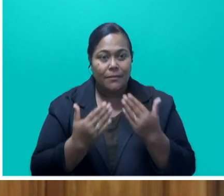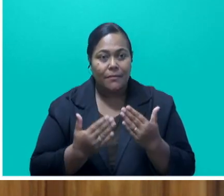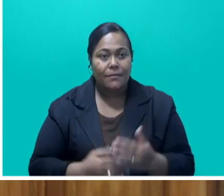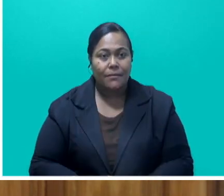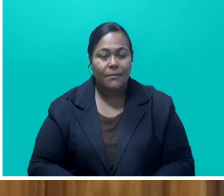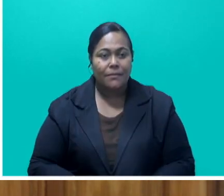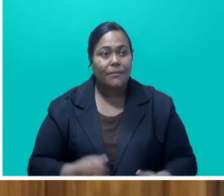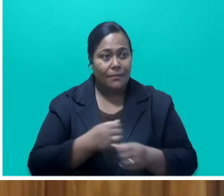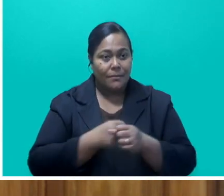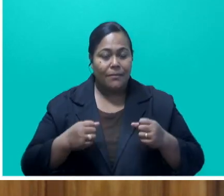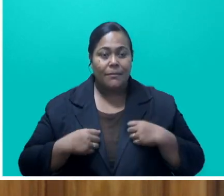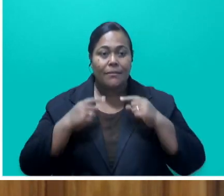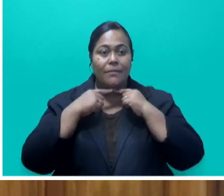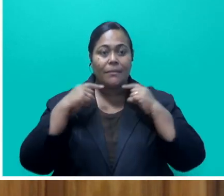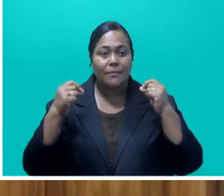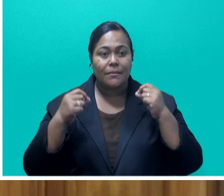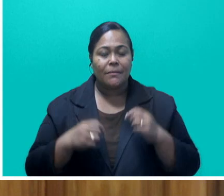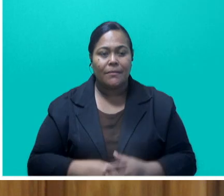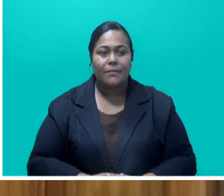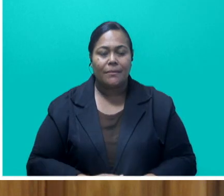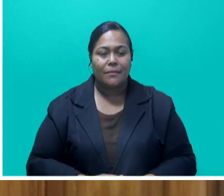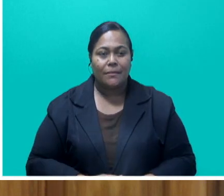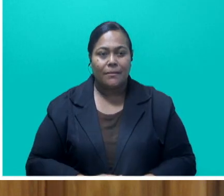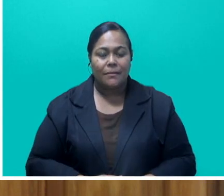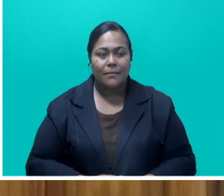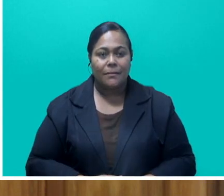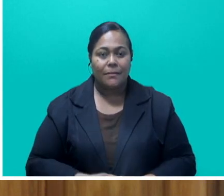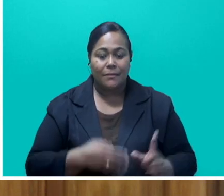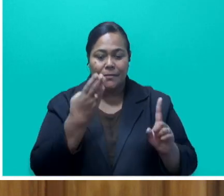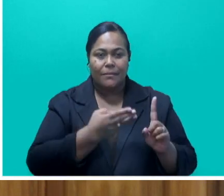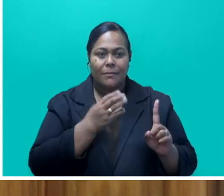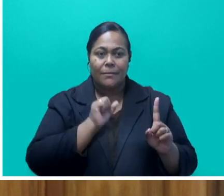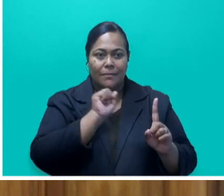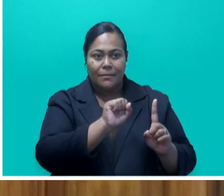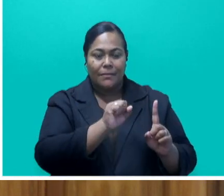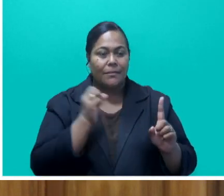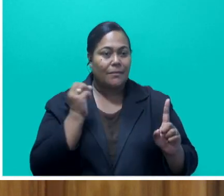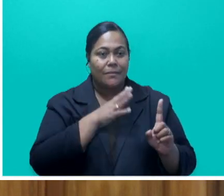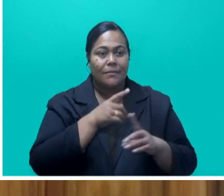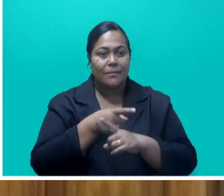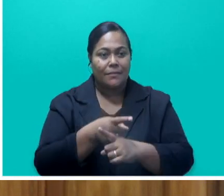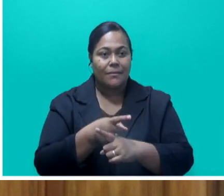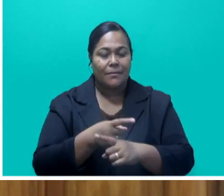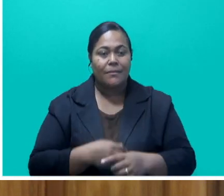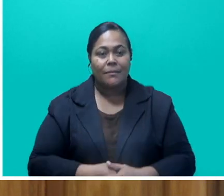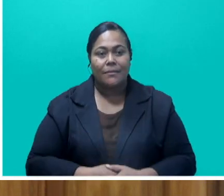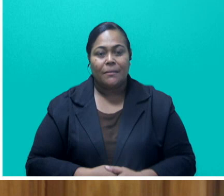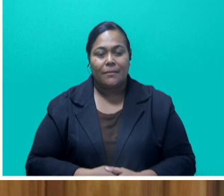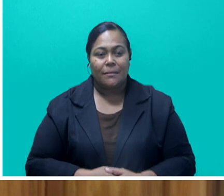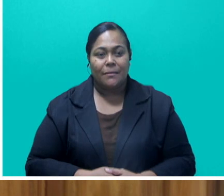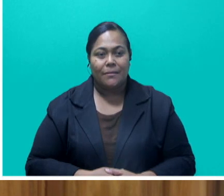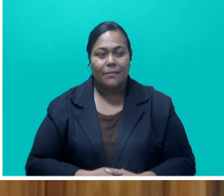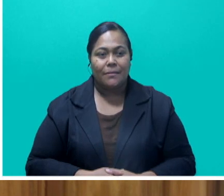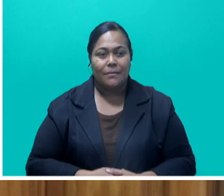our Padre, Father Pendiasio Maesi, for his spiritual guidance. I wish to also